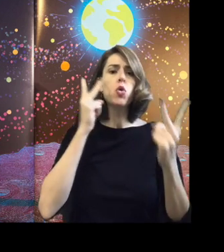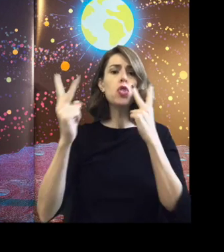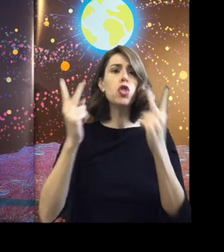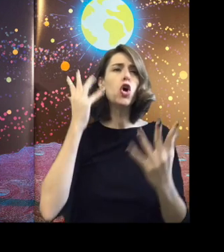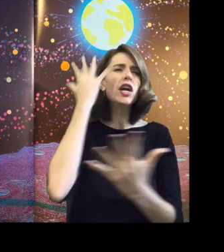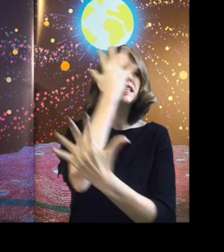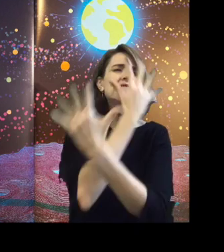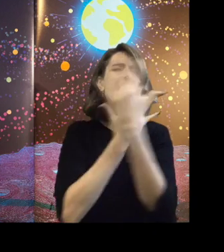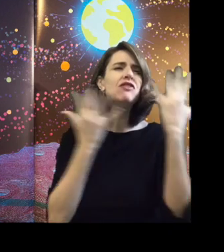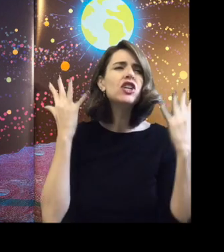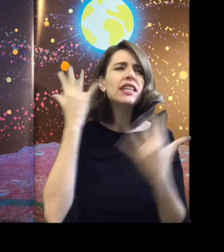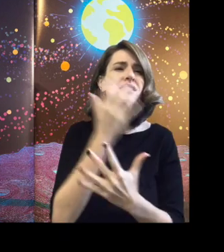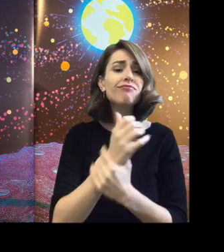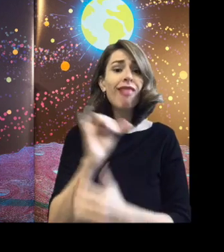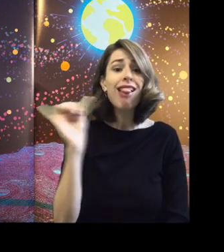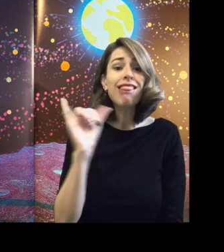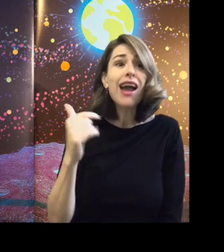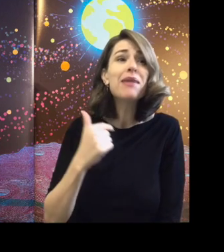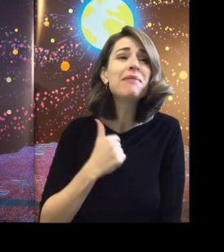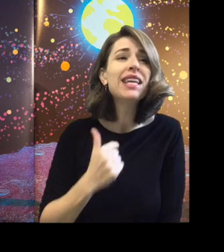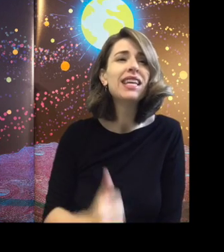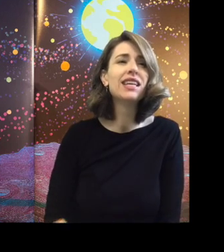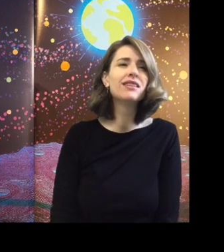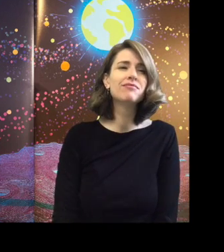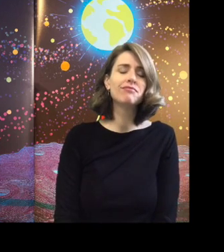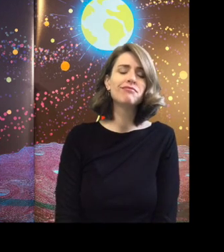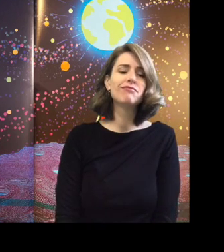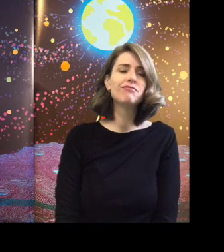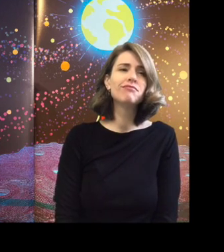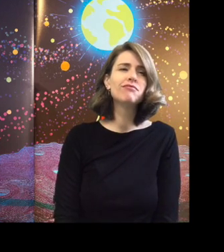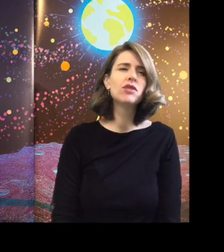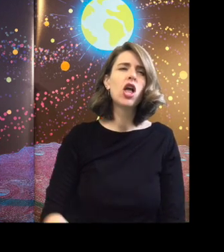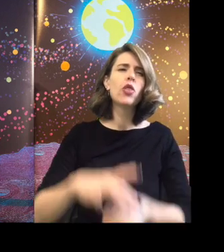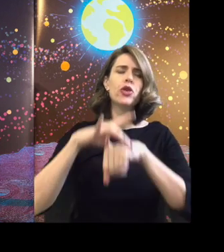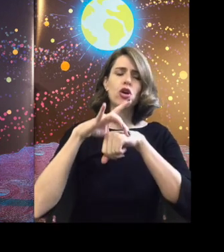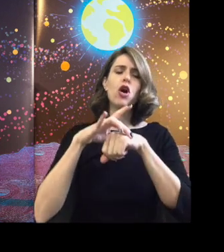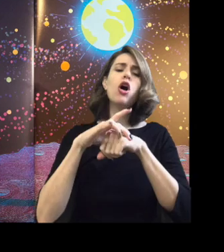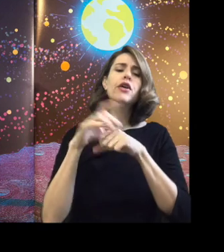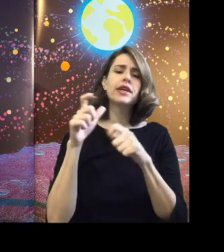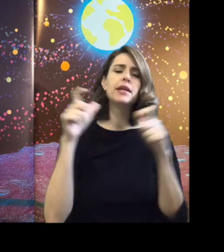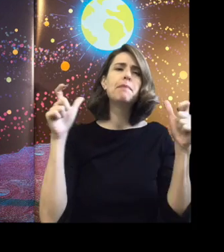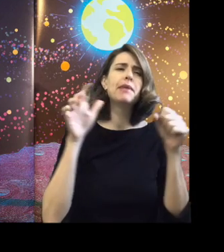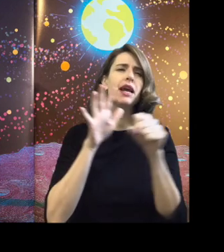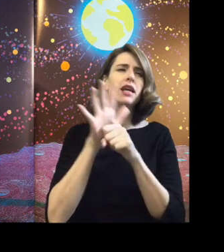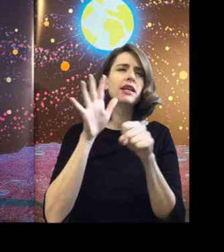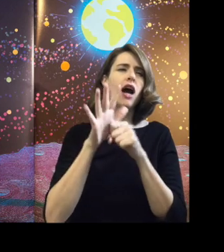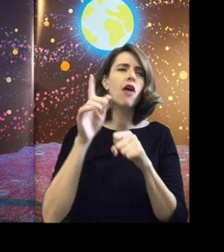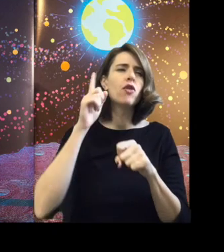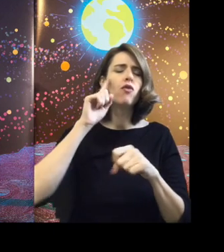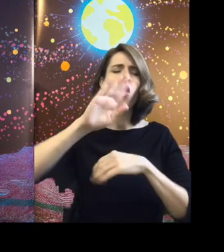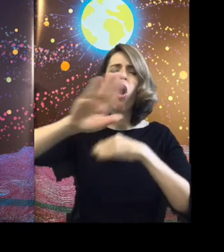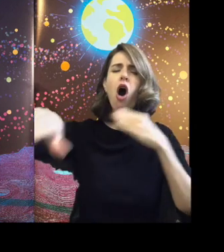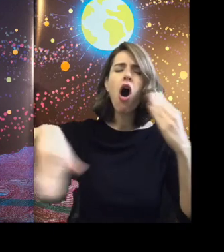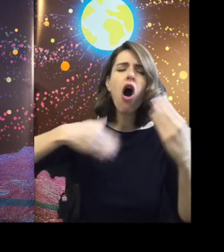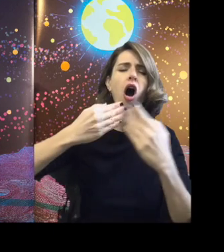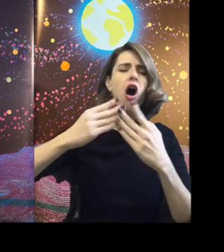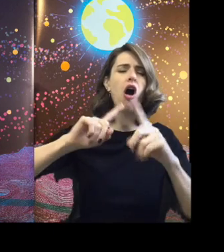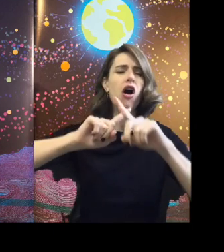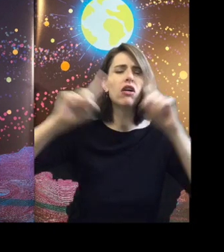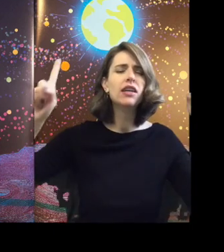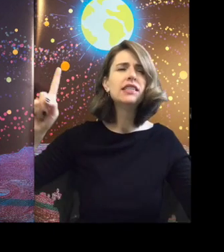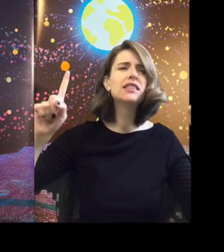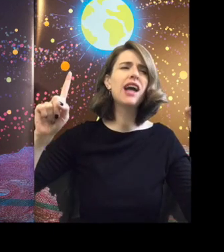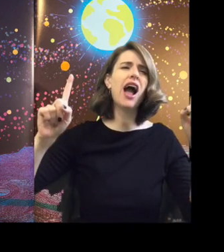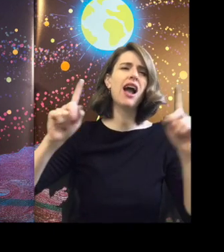people who look different, like me. The earth is big enough for